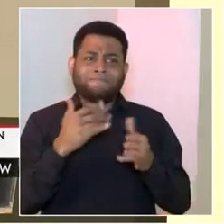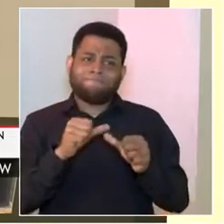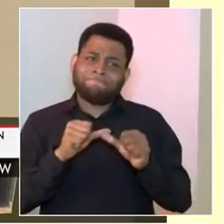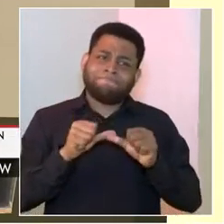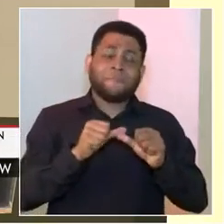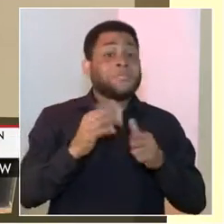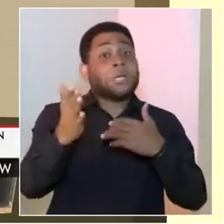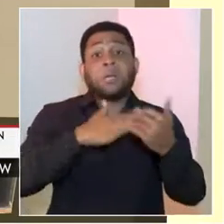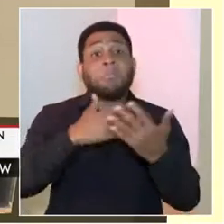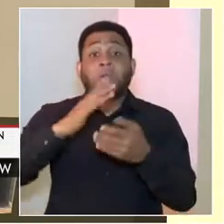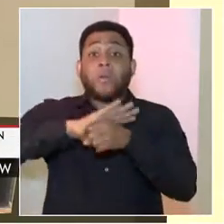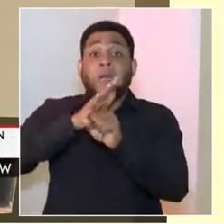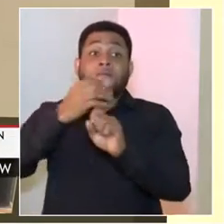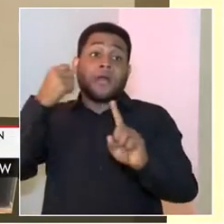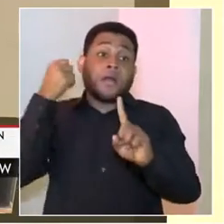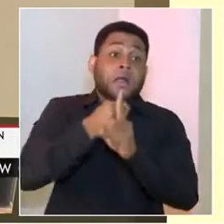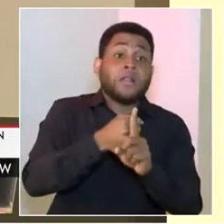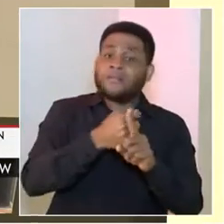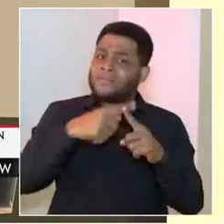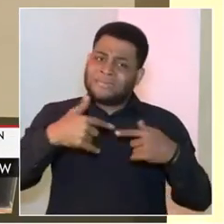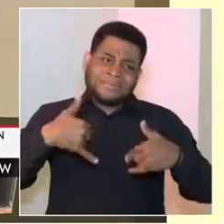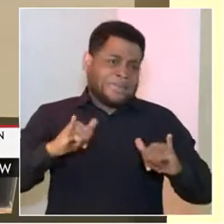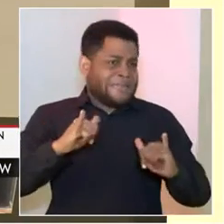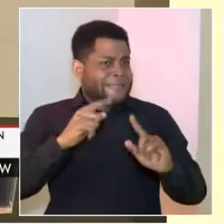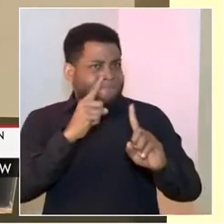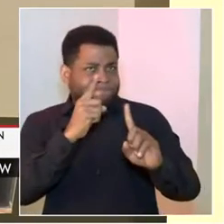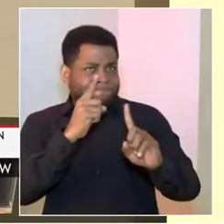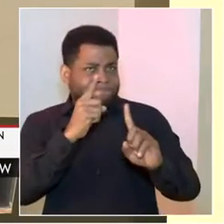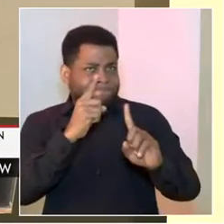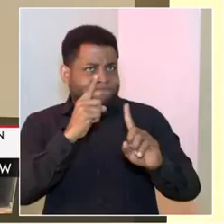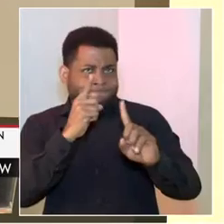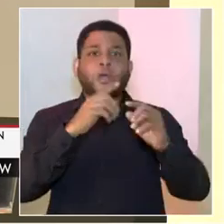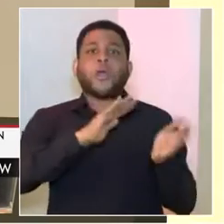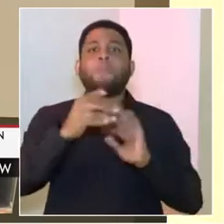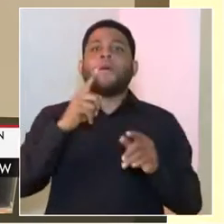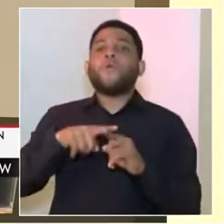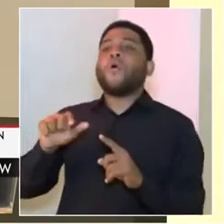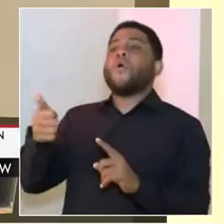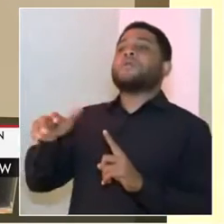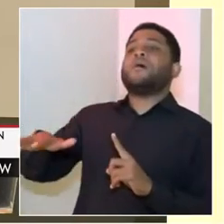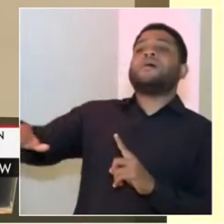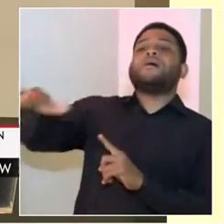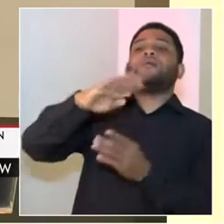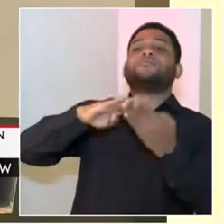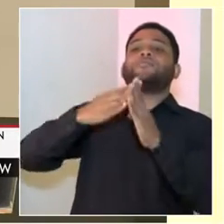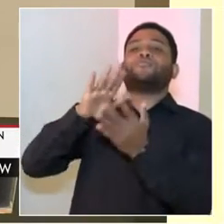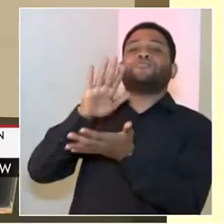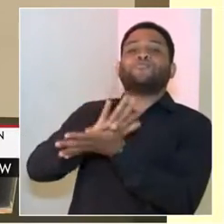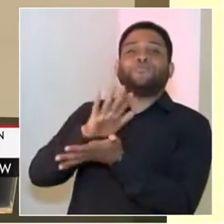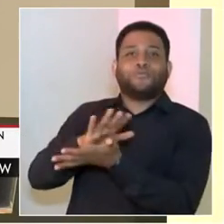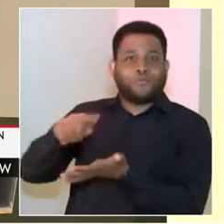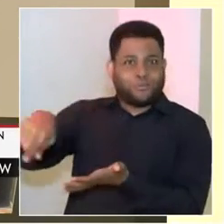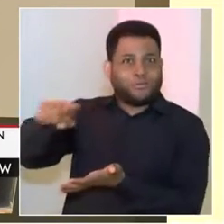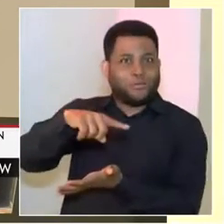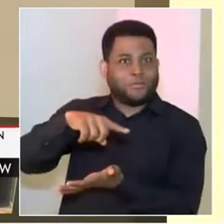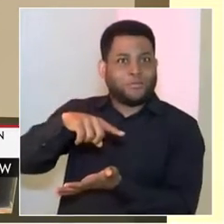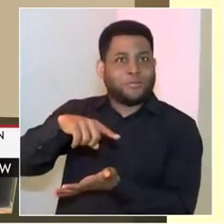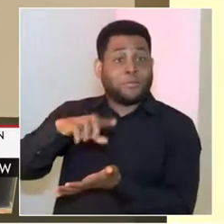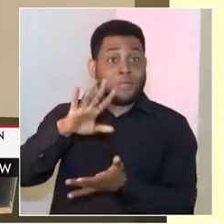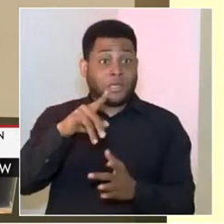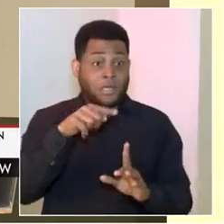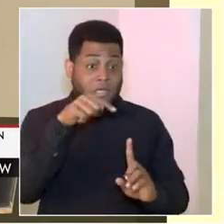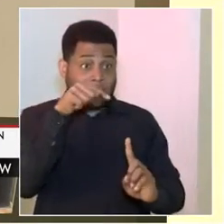rebounded faster than most urban school districts. And our graduation rates are improving the way we